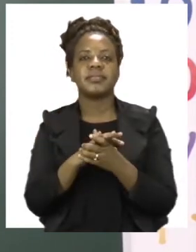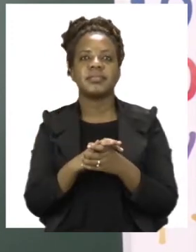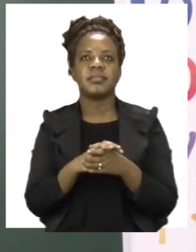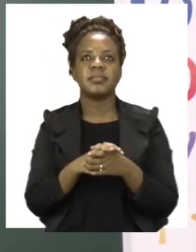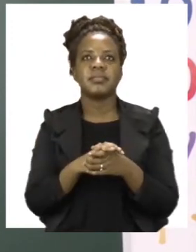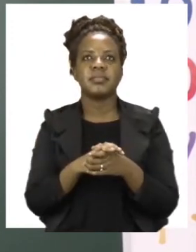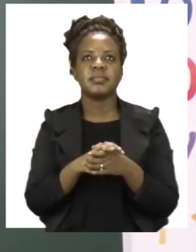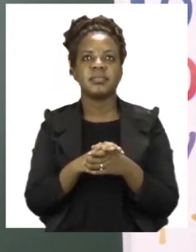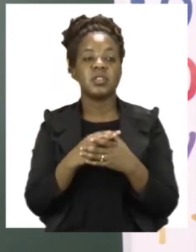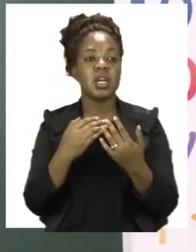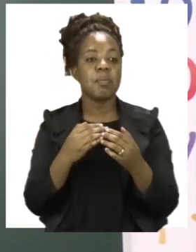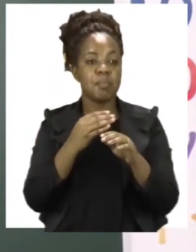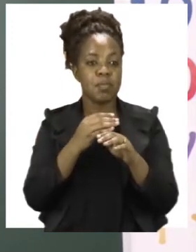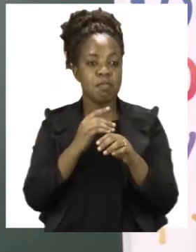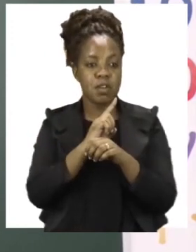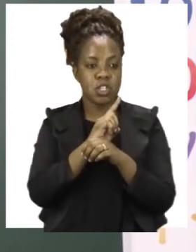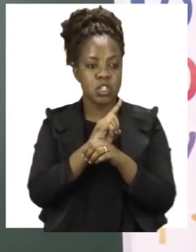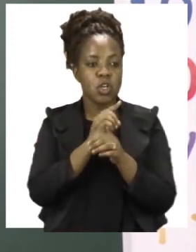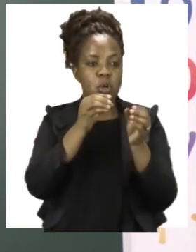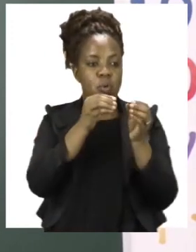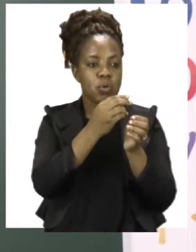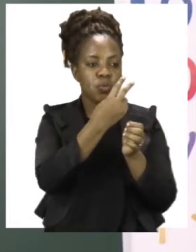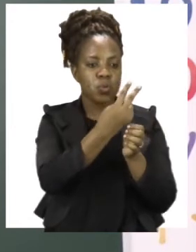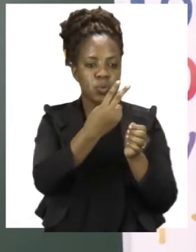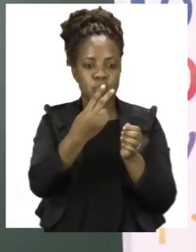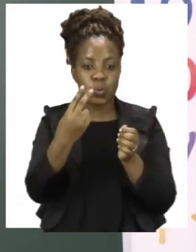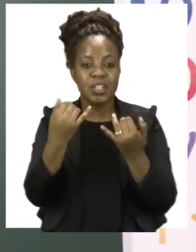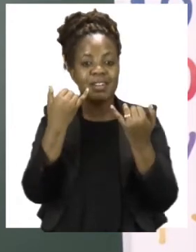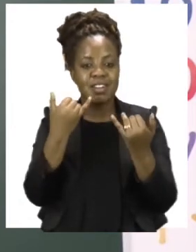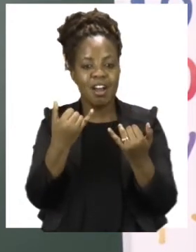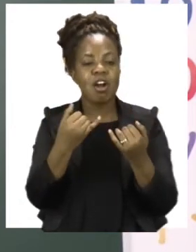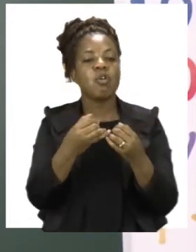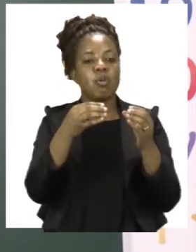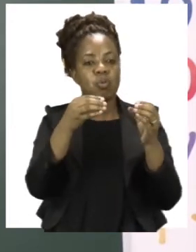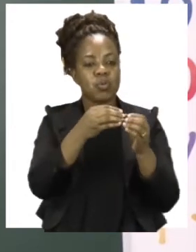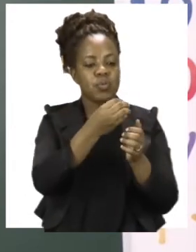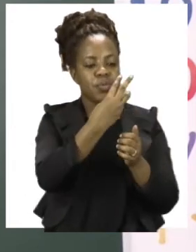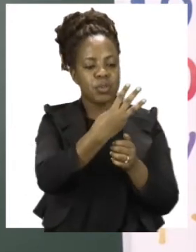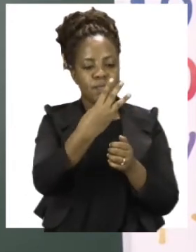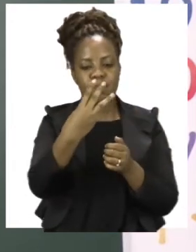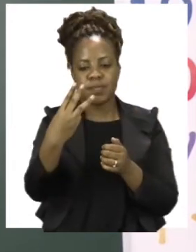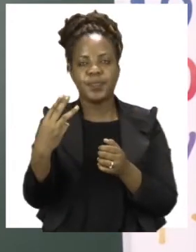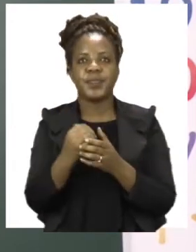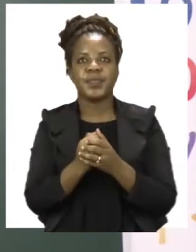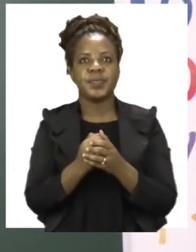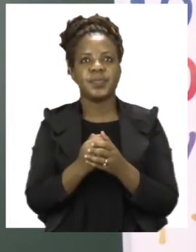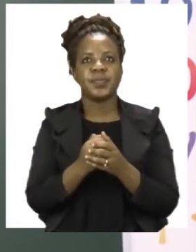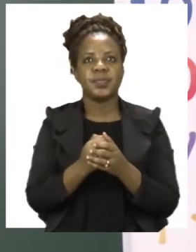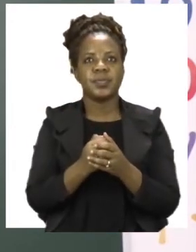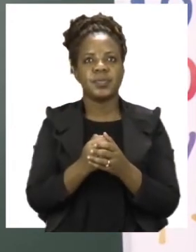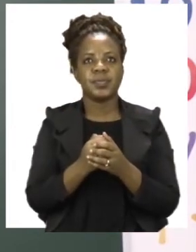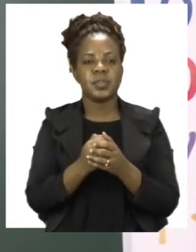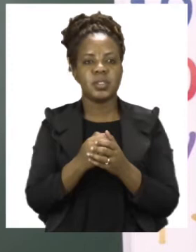them in groups of 2, we are now going to put them in groups of 3. So we take 3, 1,